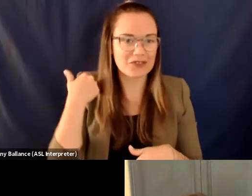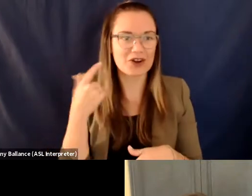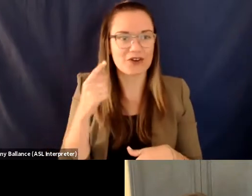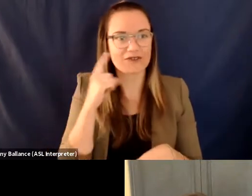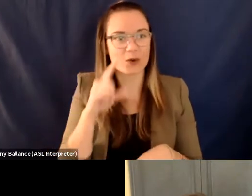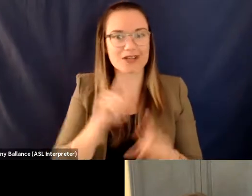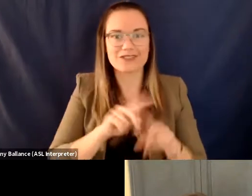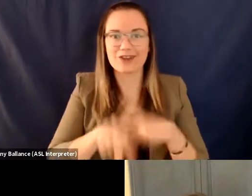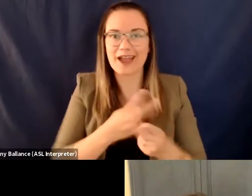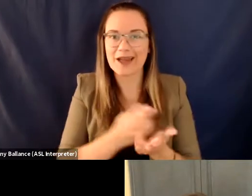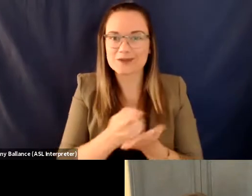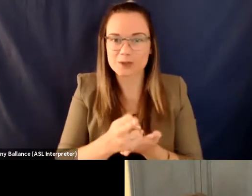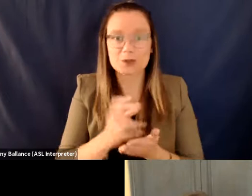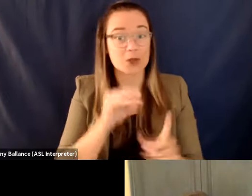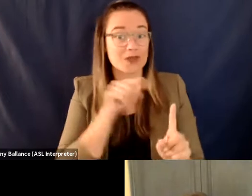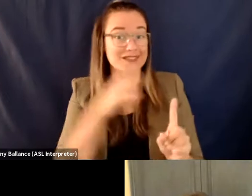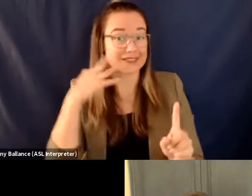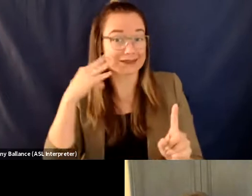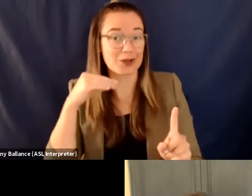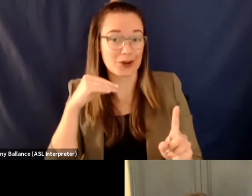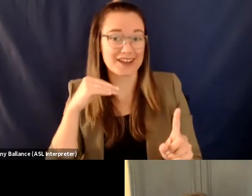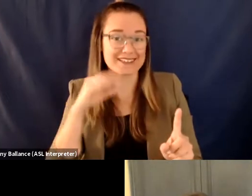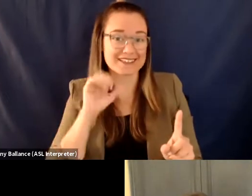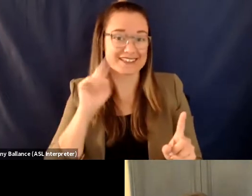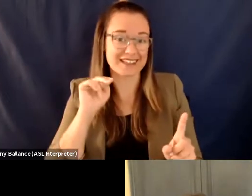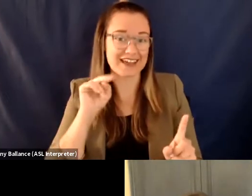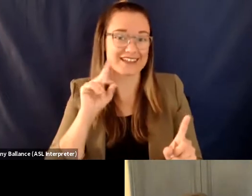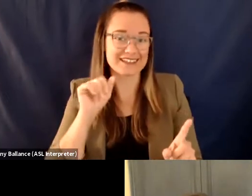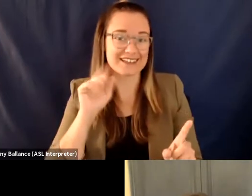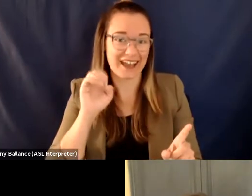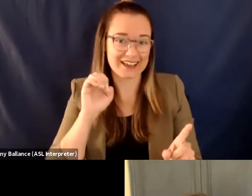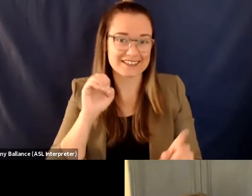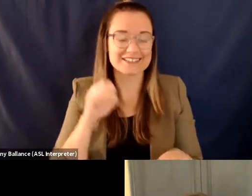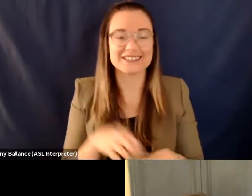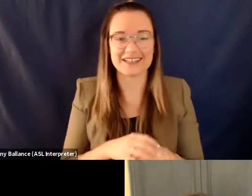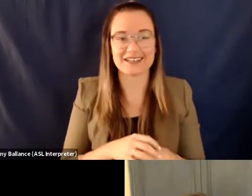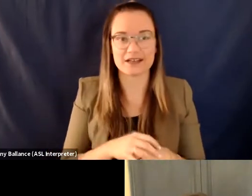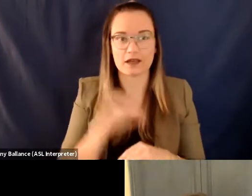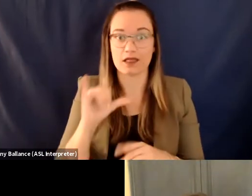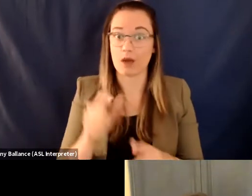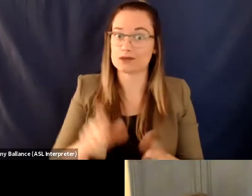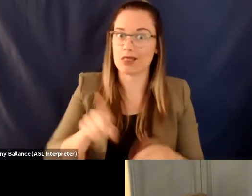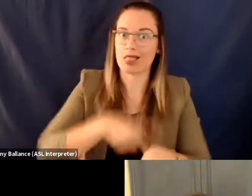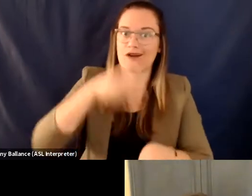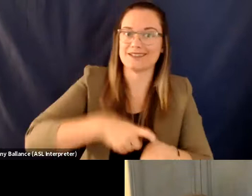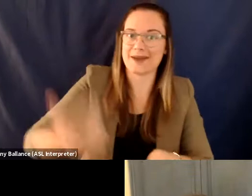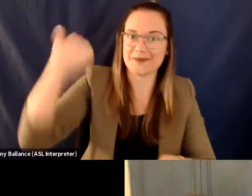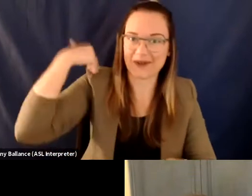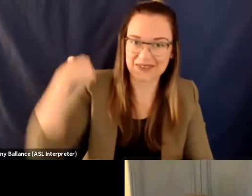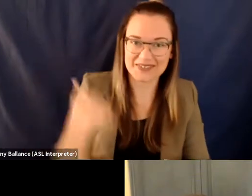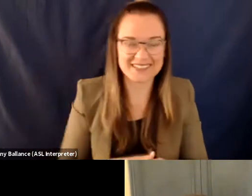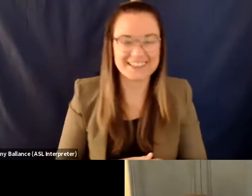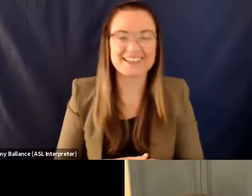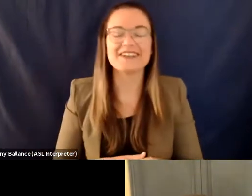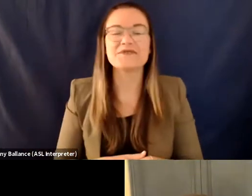So he has been through it. Yeah. With Vice President Gore. Yeah. That was a long time ago.